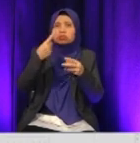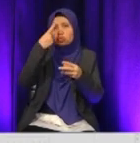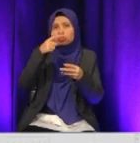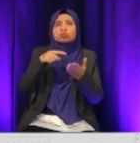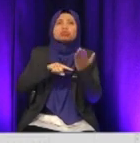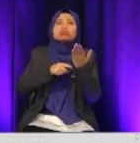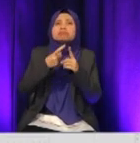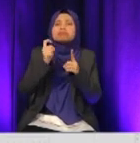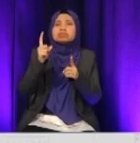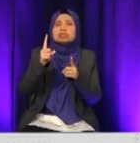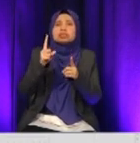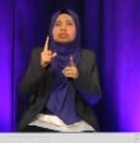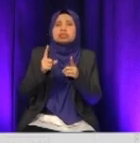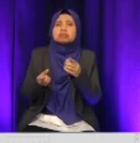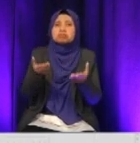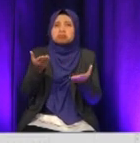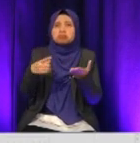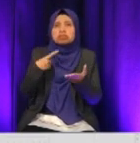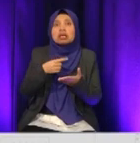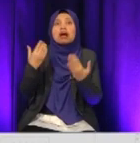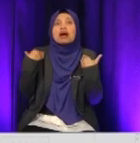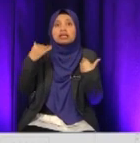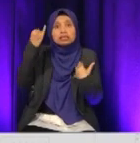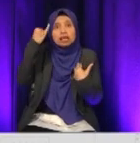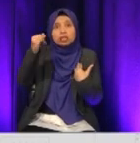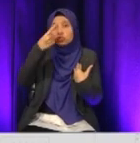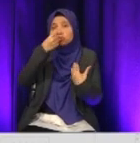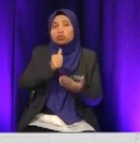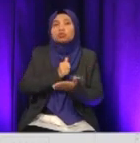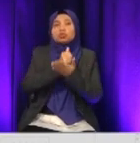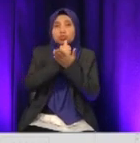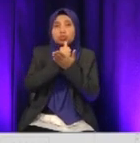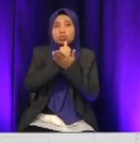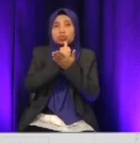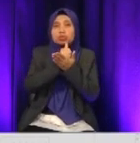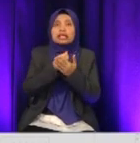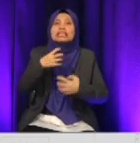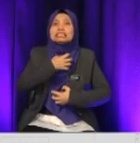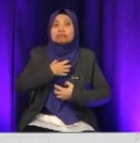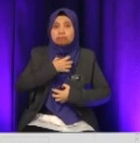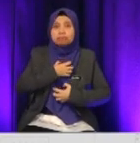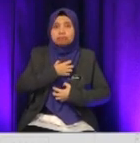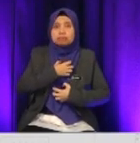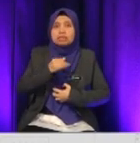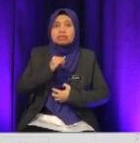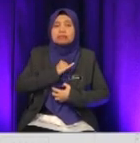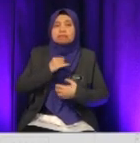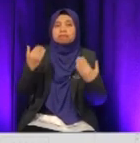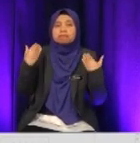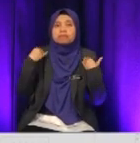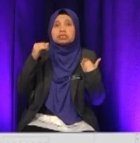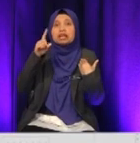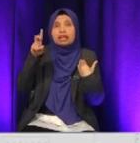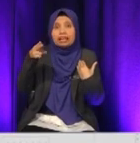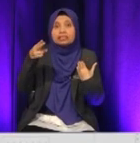it? Well, if you like the idea of doing something to help and you enjoy keeping fit, I might have just the solution